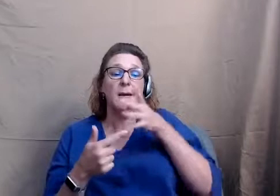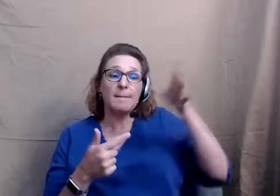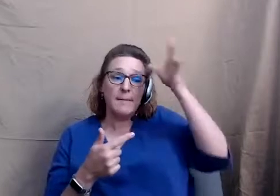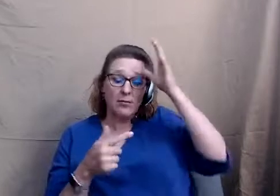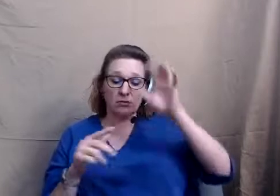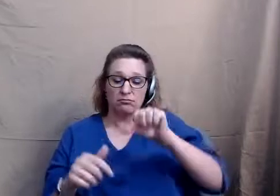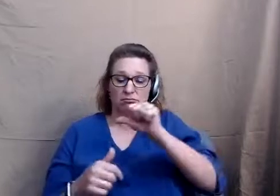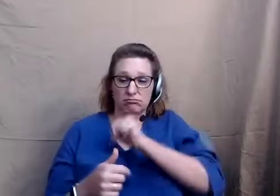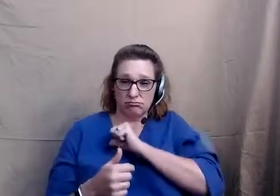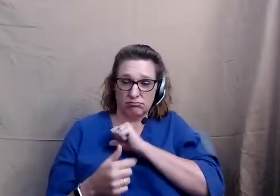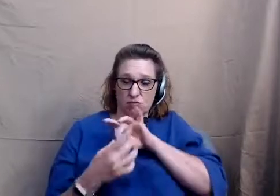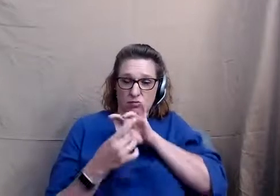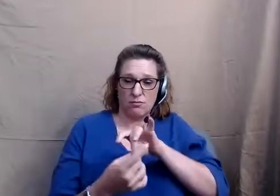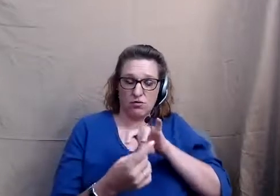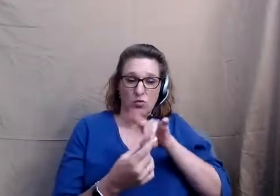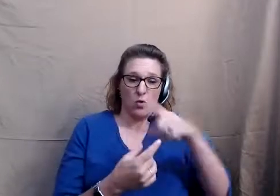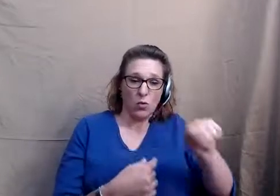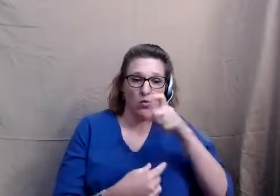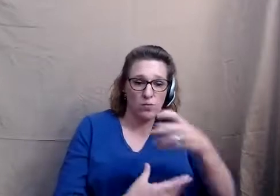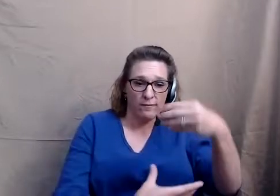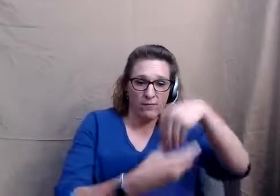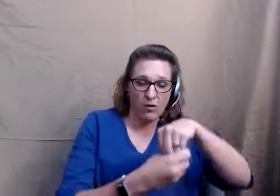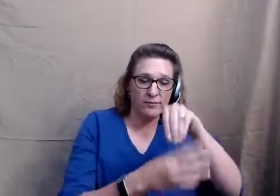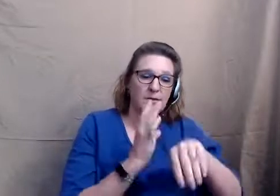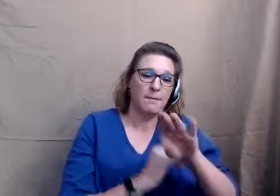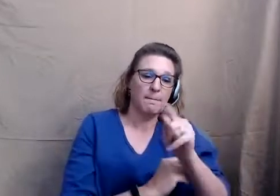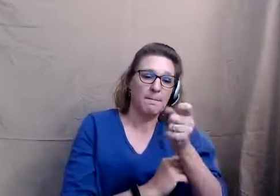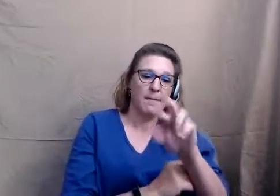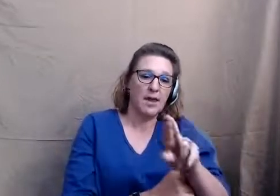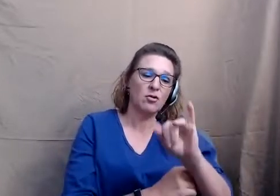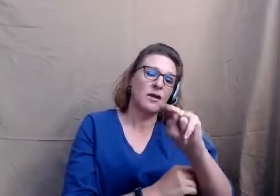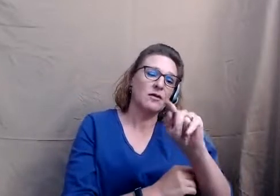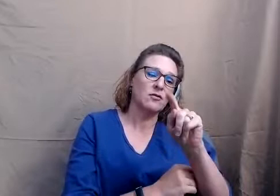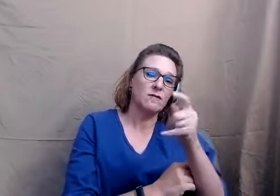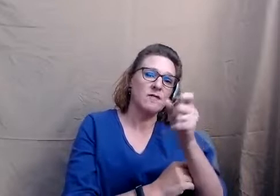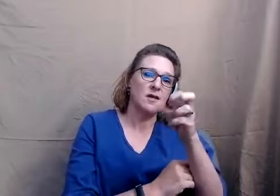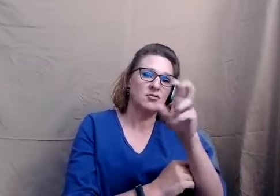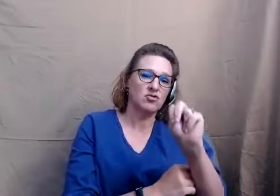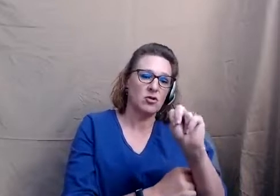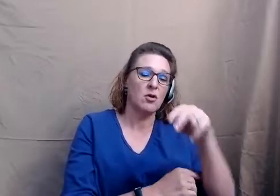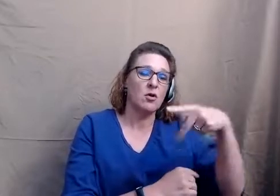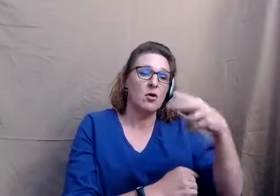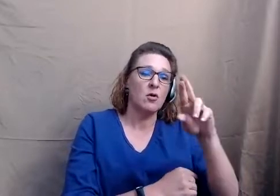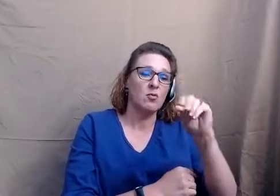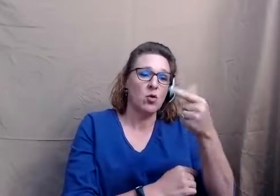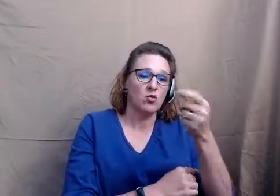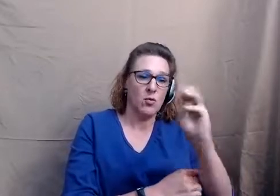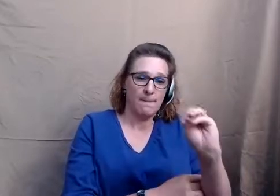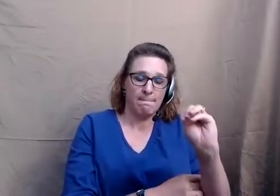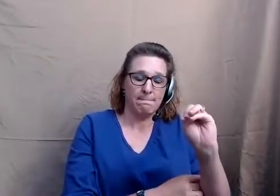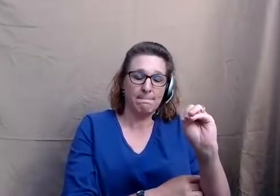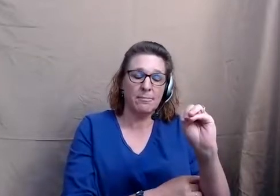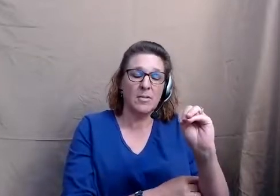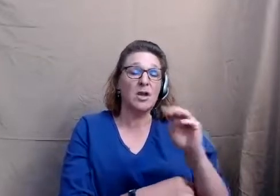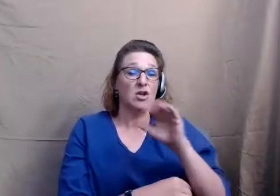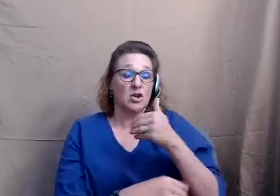attitudes of participants in batterer intervention programs. She has a master's degree in criminology and criminal justice from the University